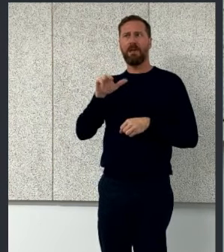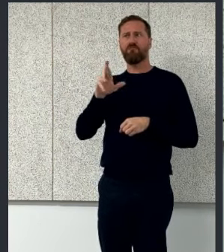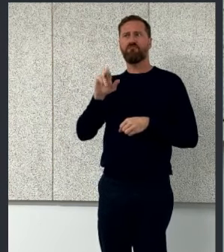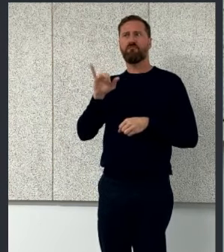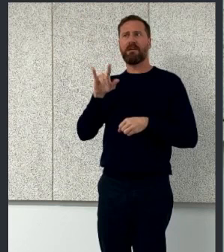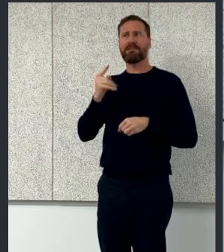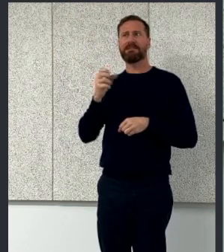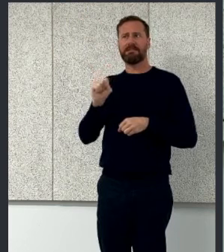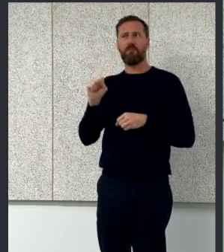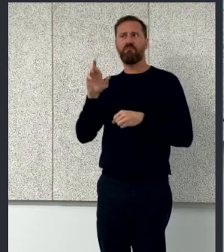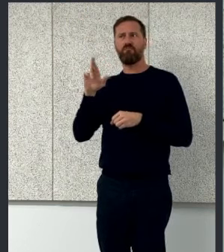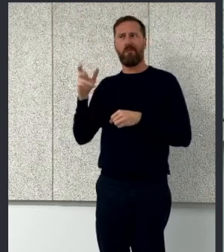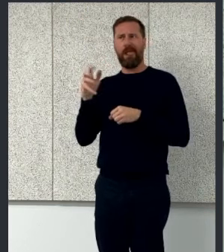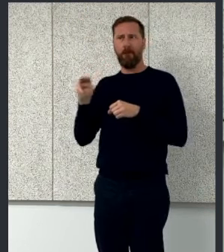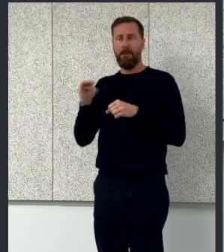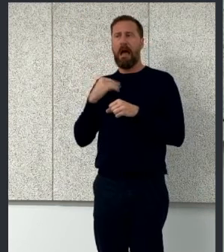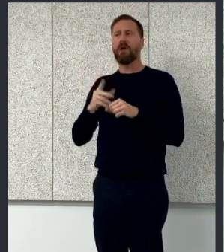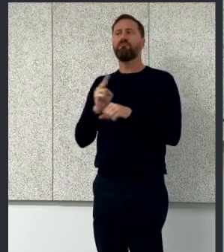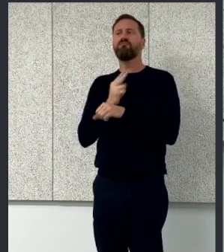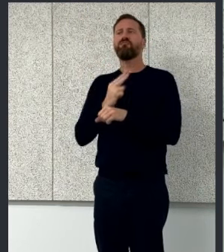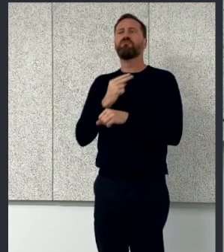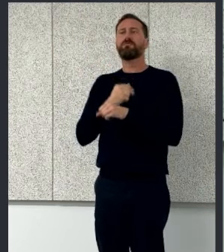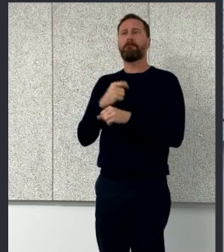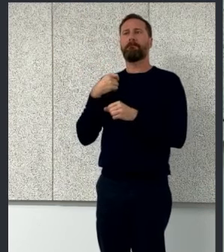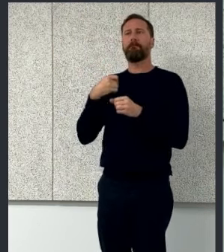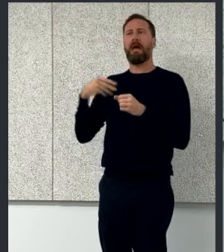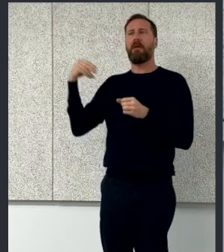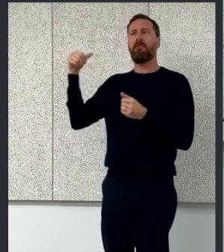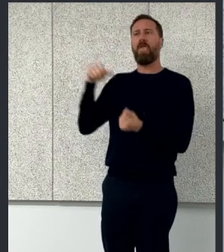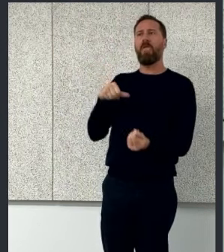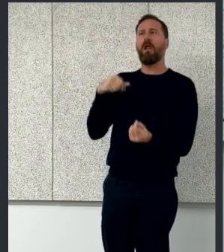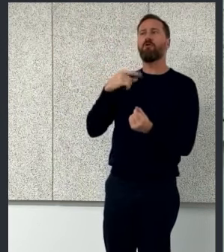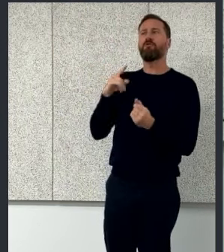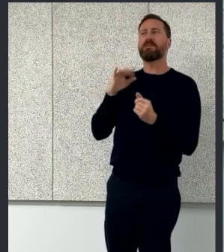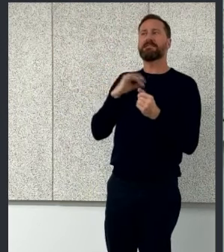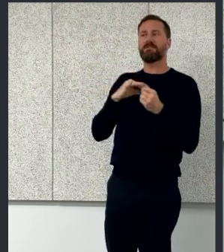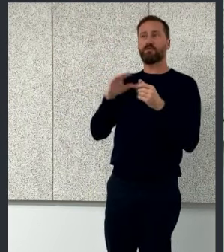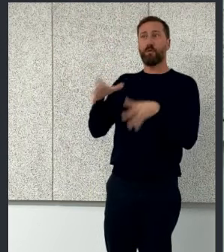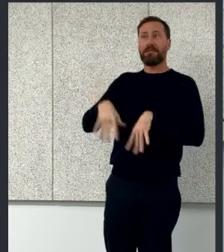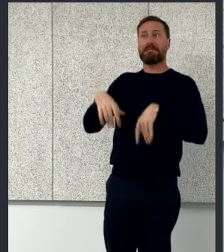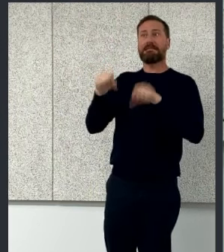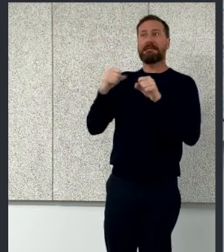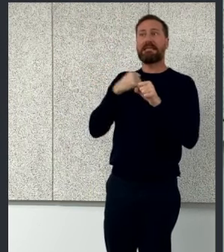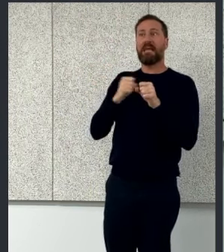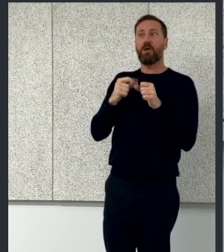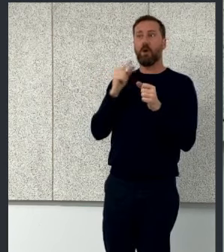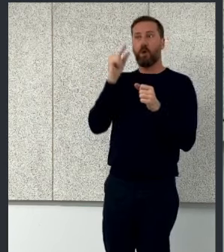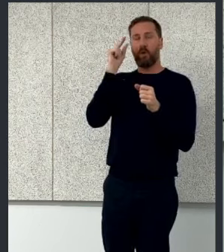producing director to take a Greek devising workshop with Anne